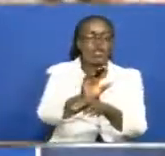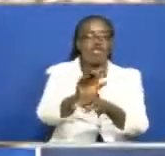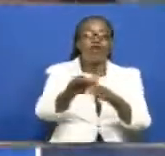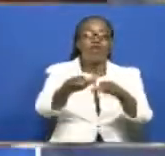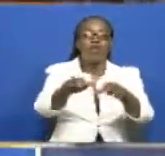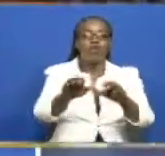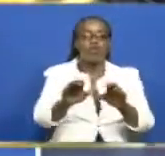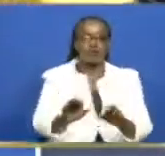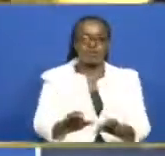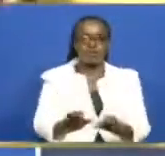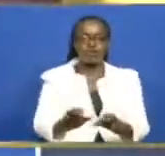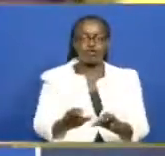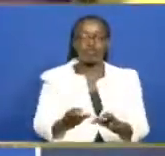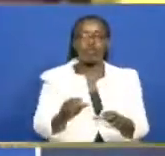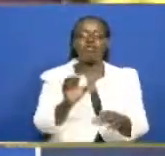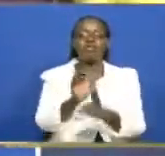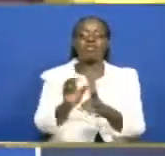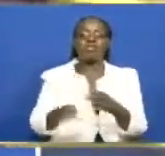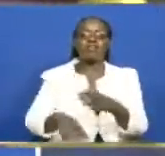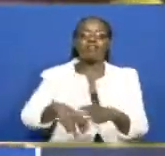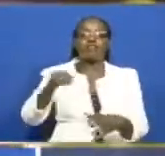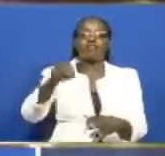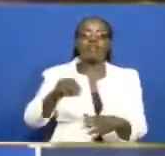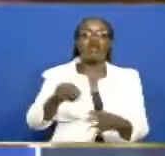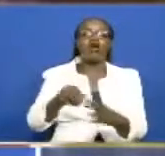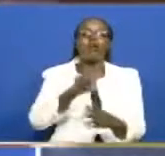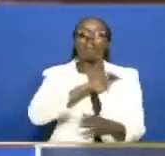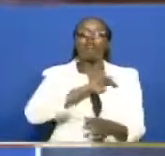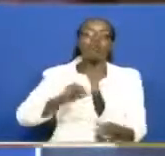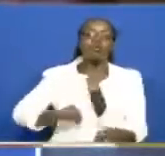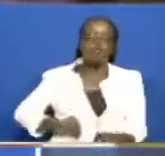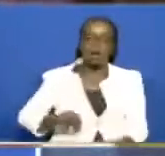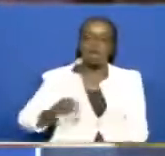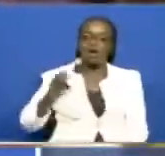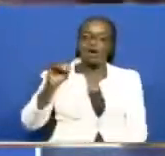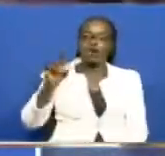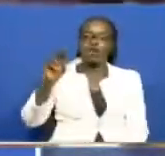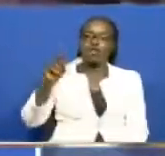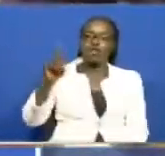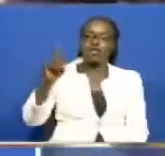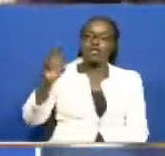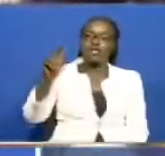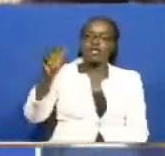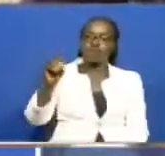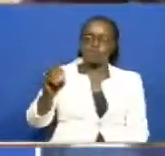of the church founder, Papa Messiah Simeo Ondeto, Cardinal Francis Limo.